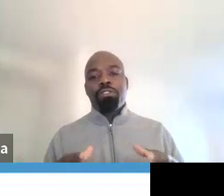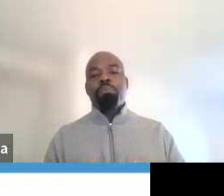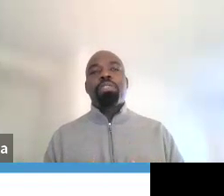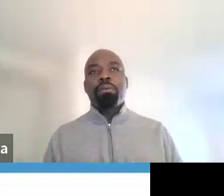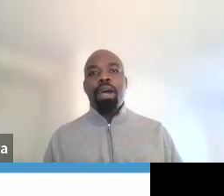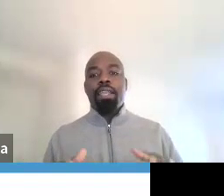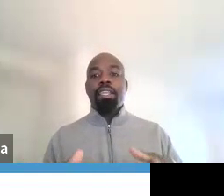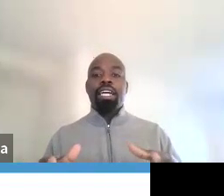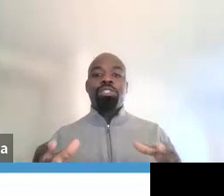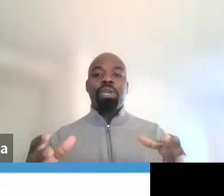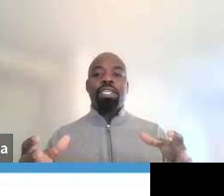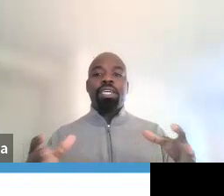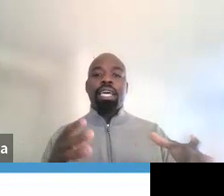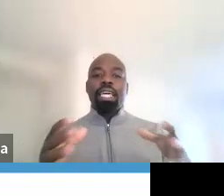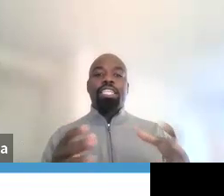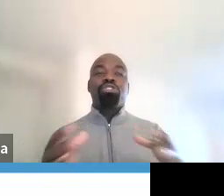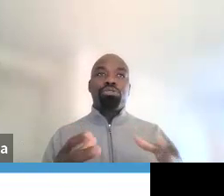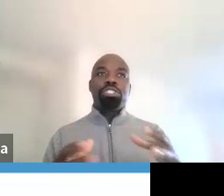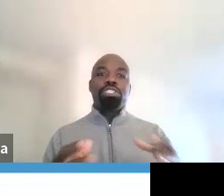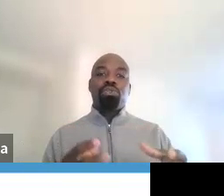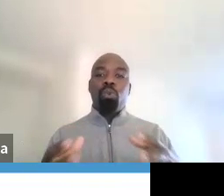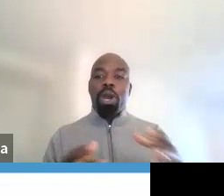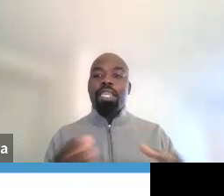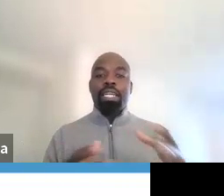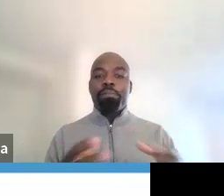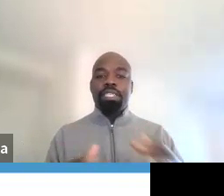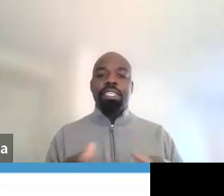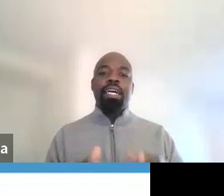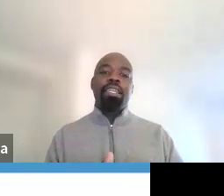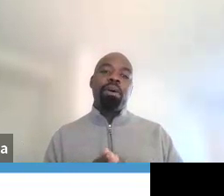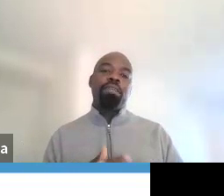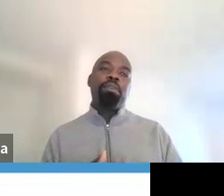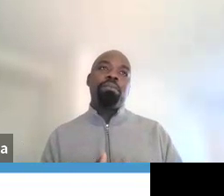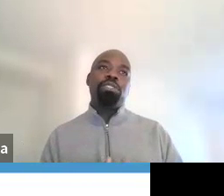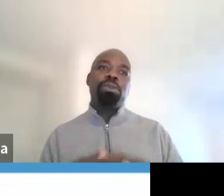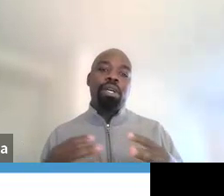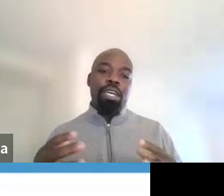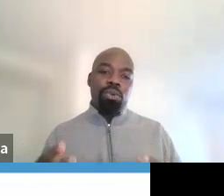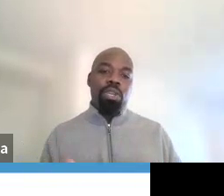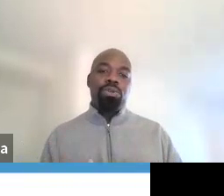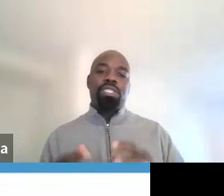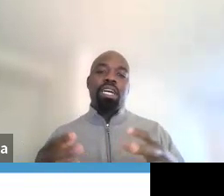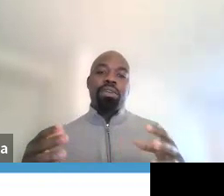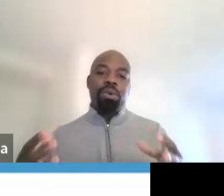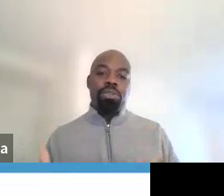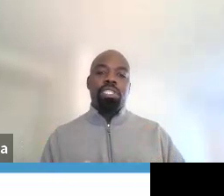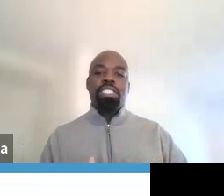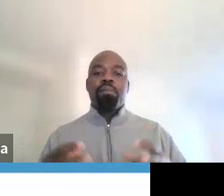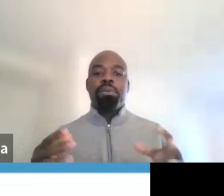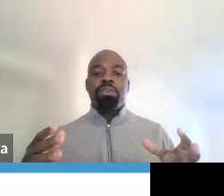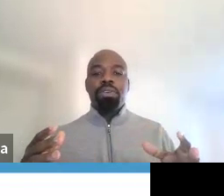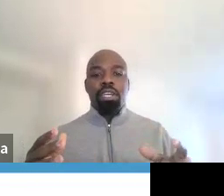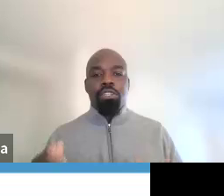to inform them and illustrate the solutions, what can be done about the problem. So you want to use data, you want to